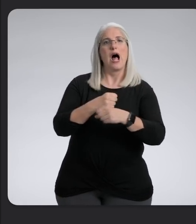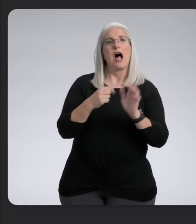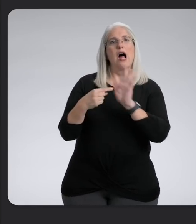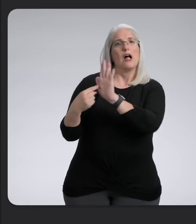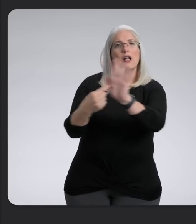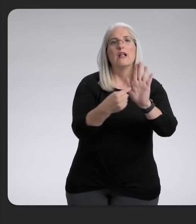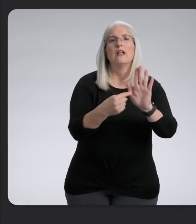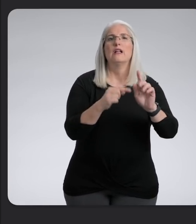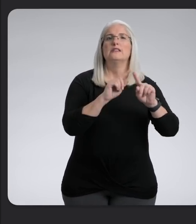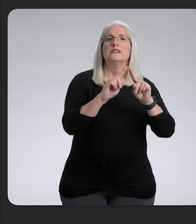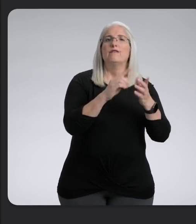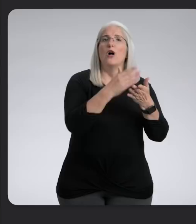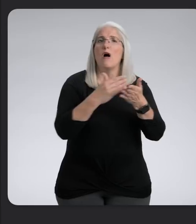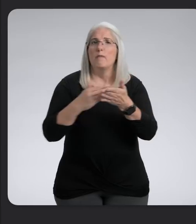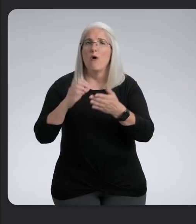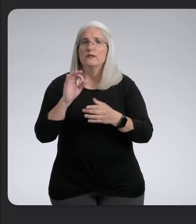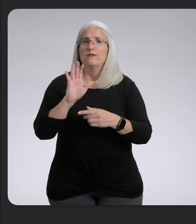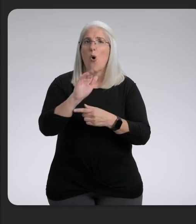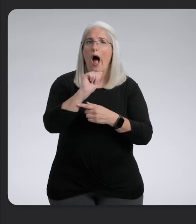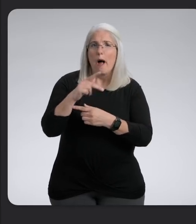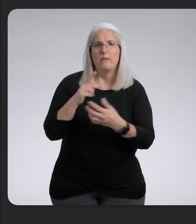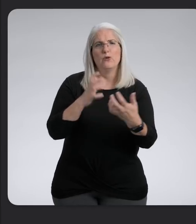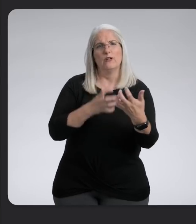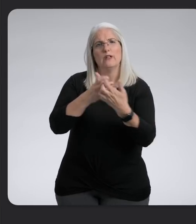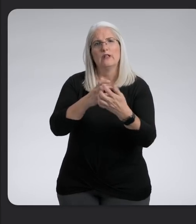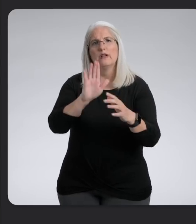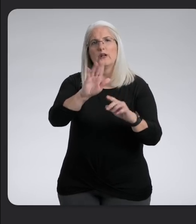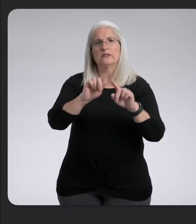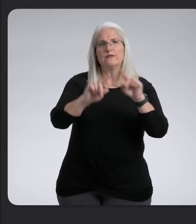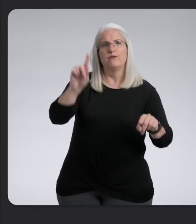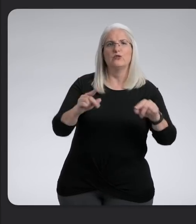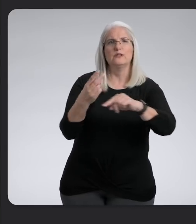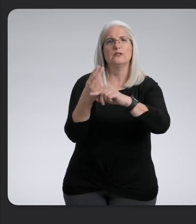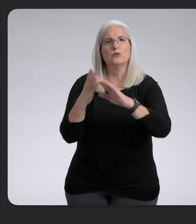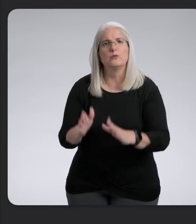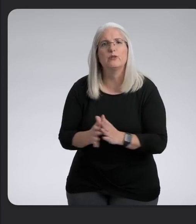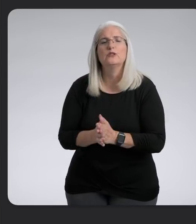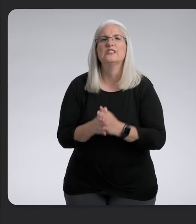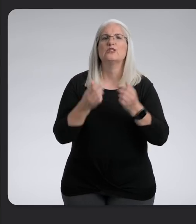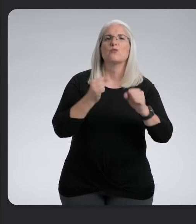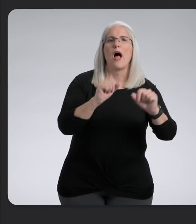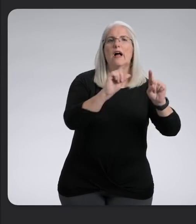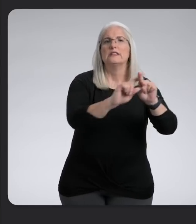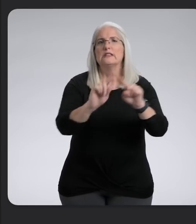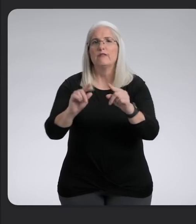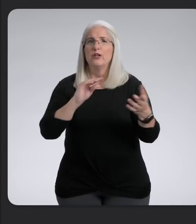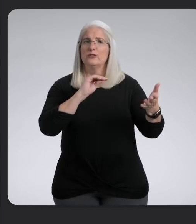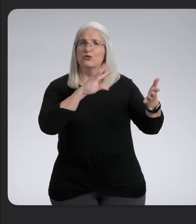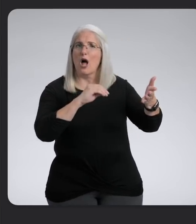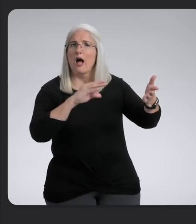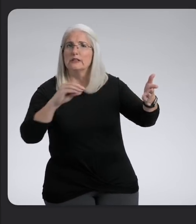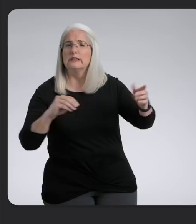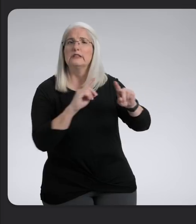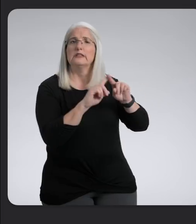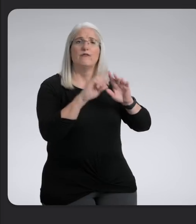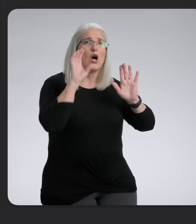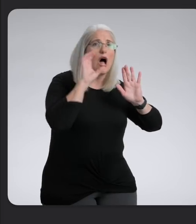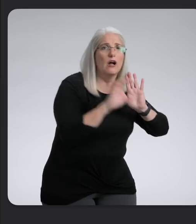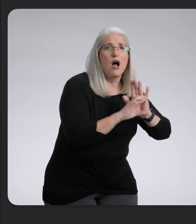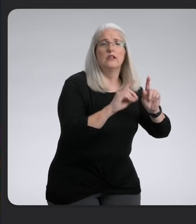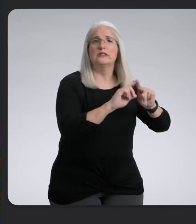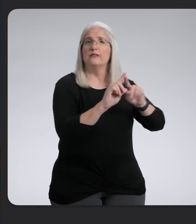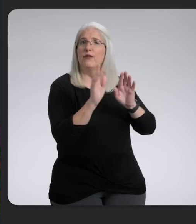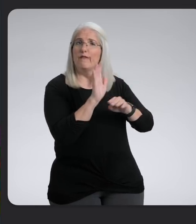users. You can also try out different screenshots, videos, and even app icons to understand what users like